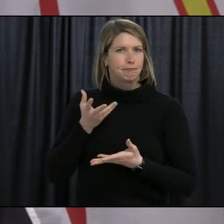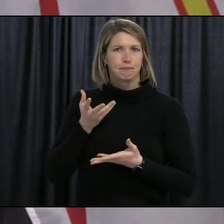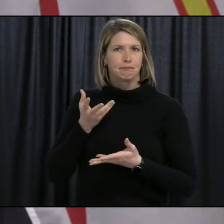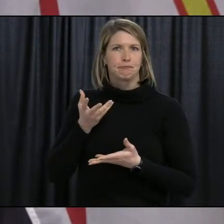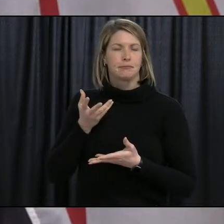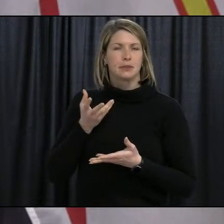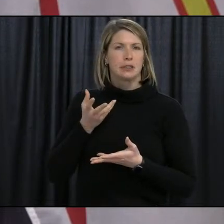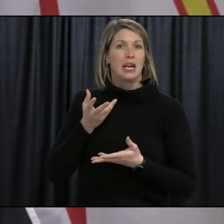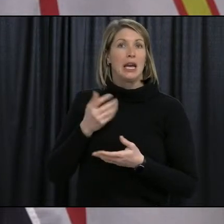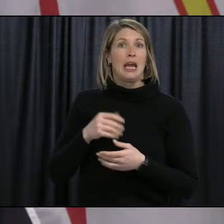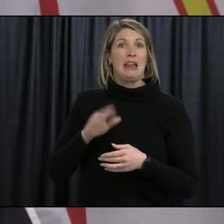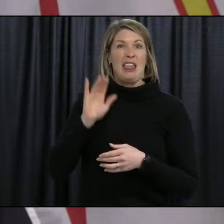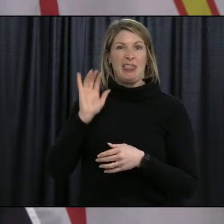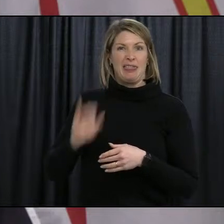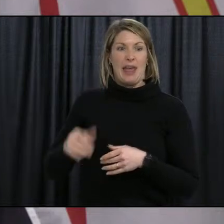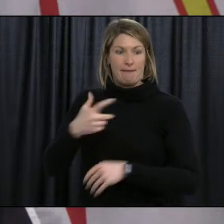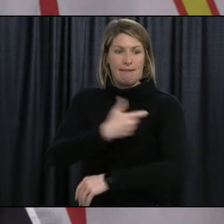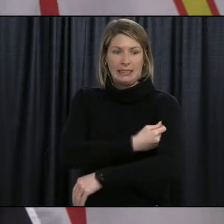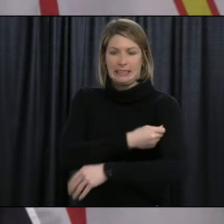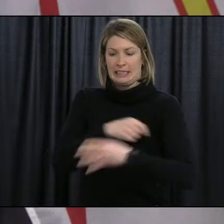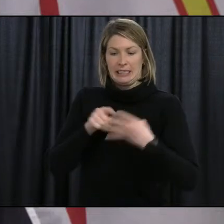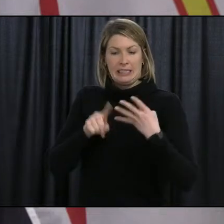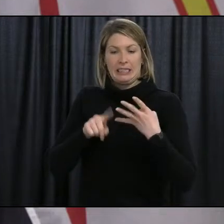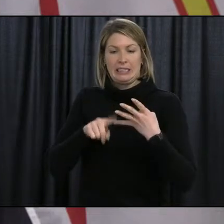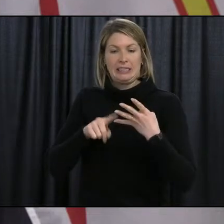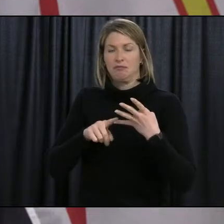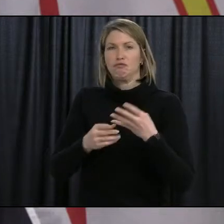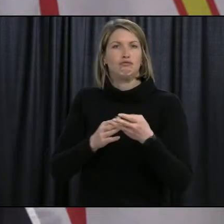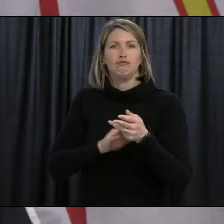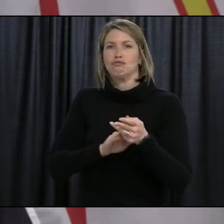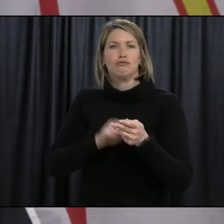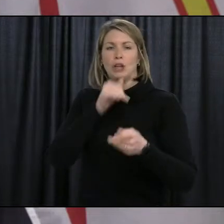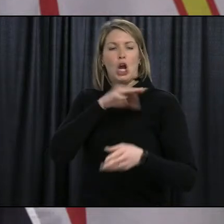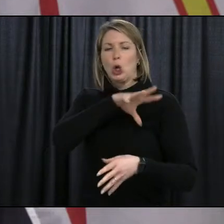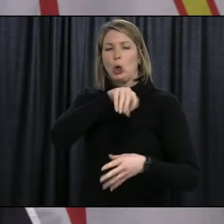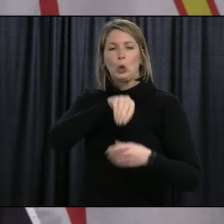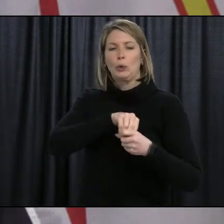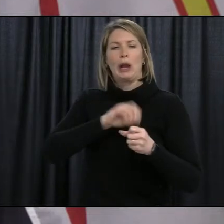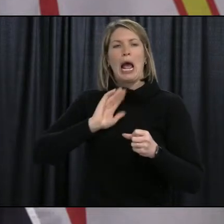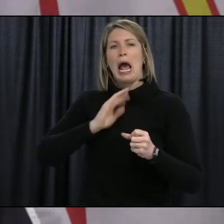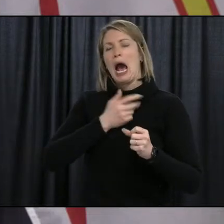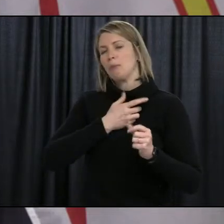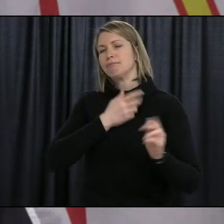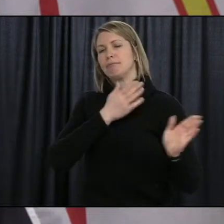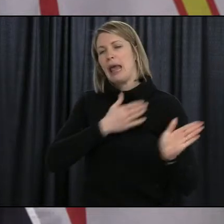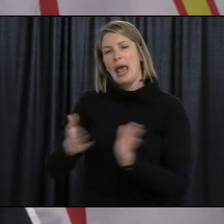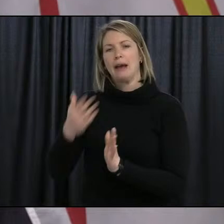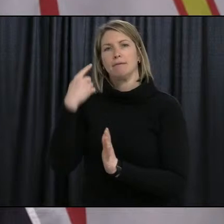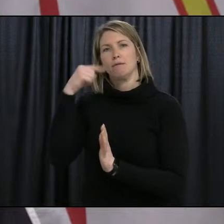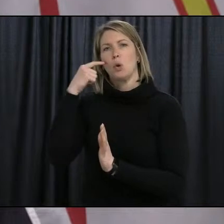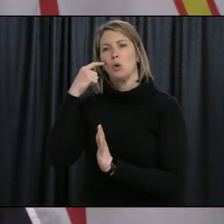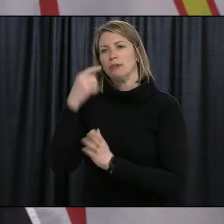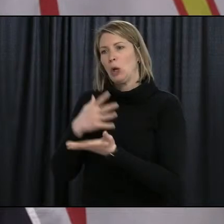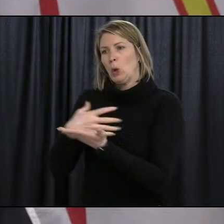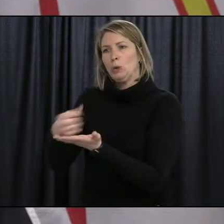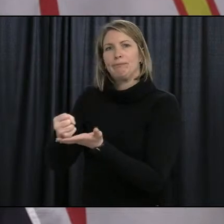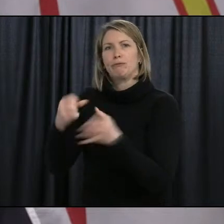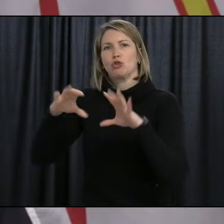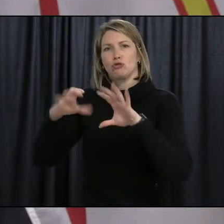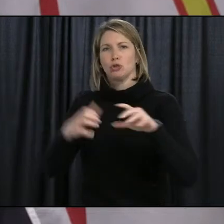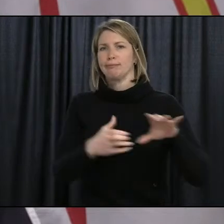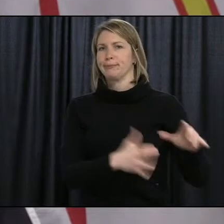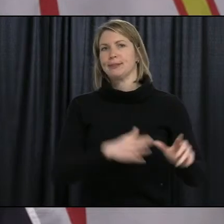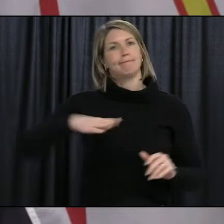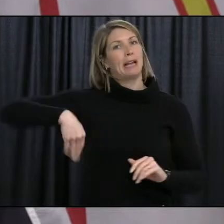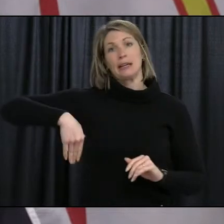our plans. We need to work with what we have and what we know is coming. So at this point, we haven't really